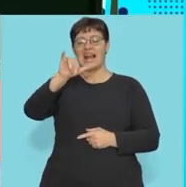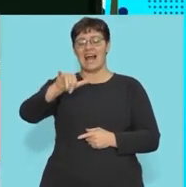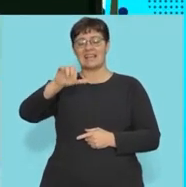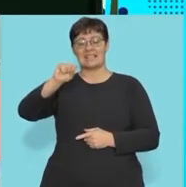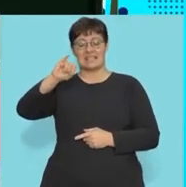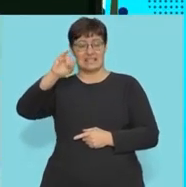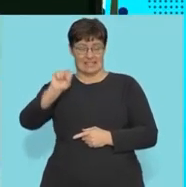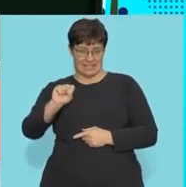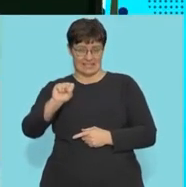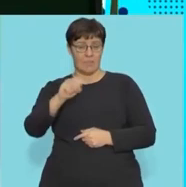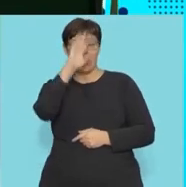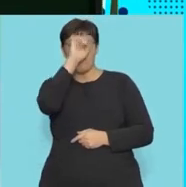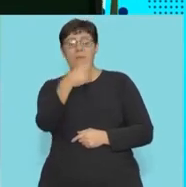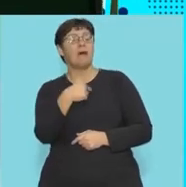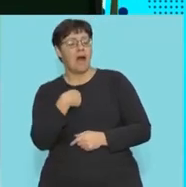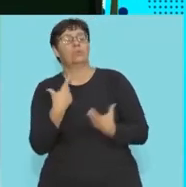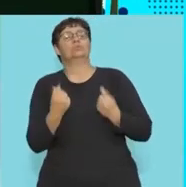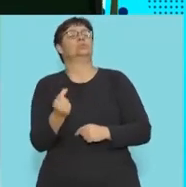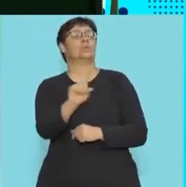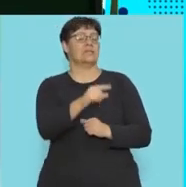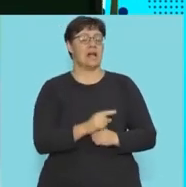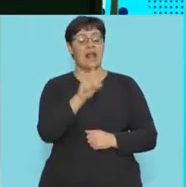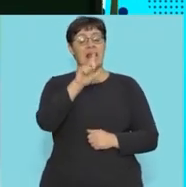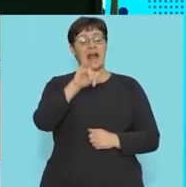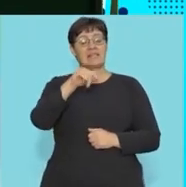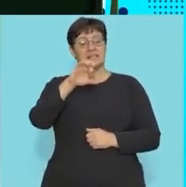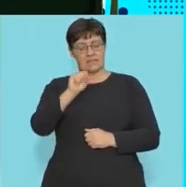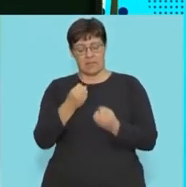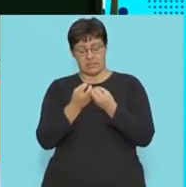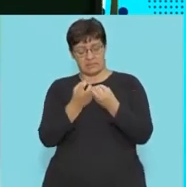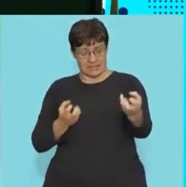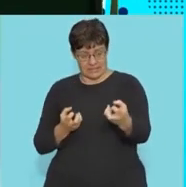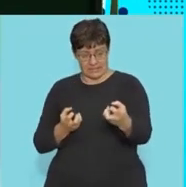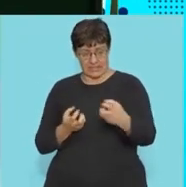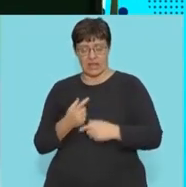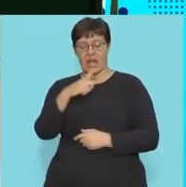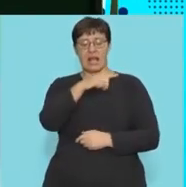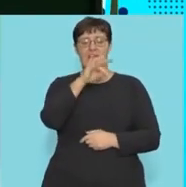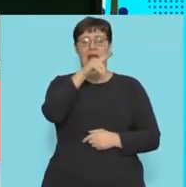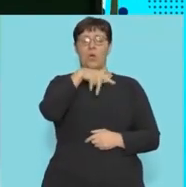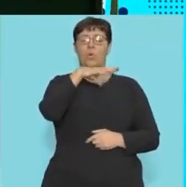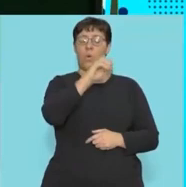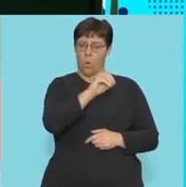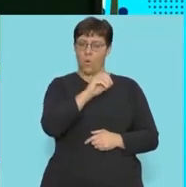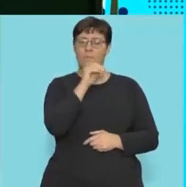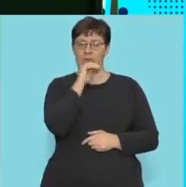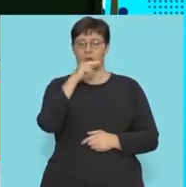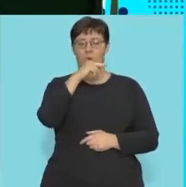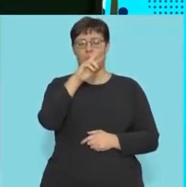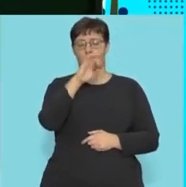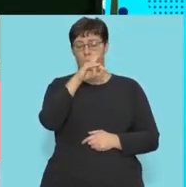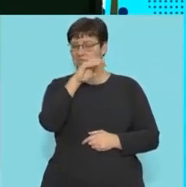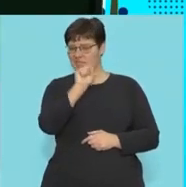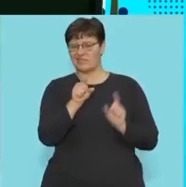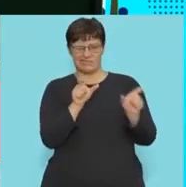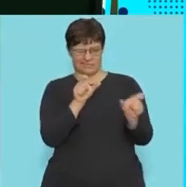glycolysis, and that happens to remind me of what it does. So lysis is splitting up, and glyco refers to the